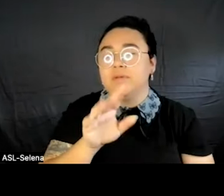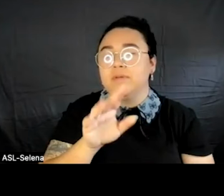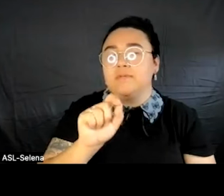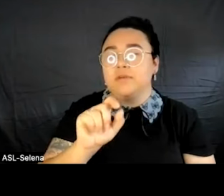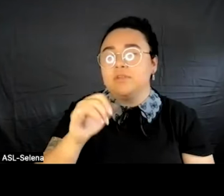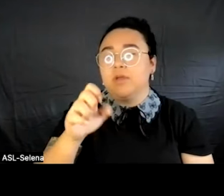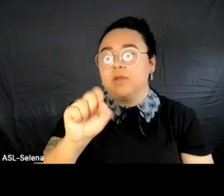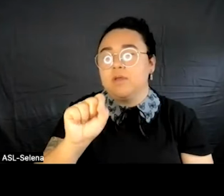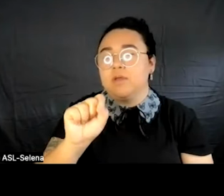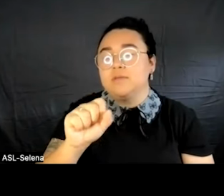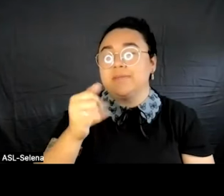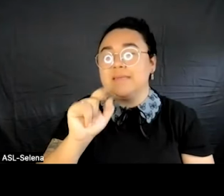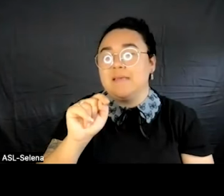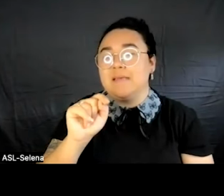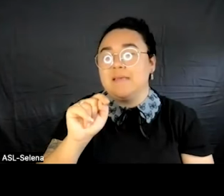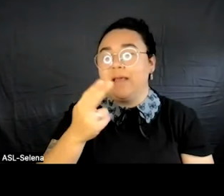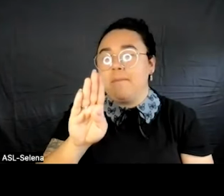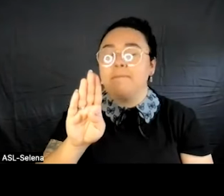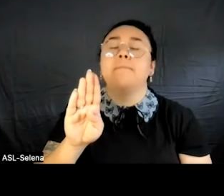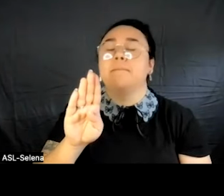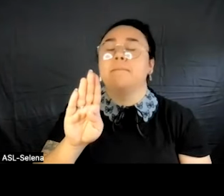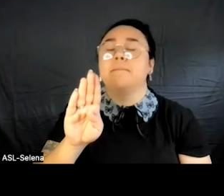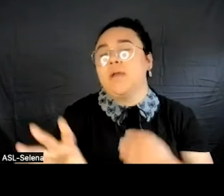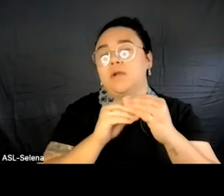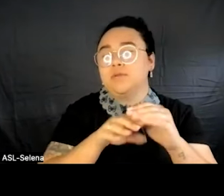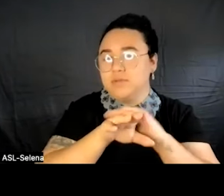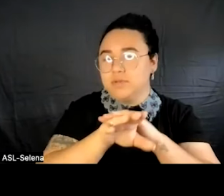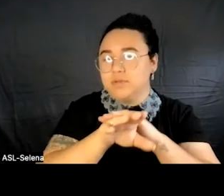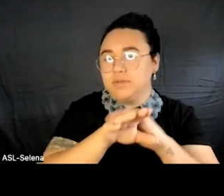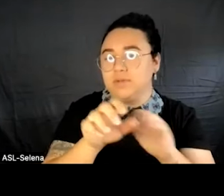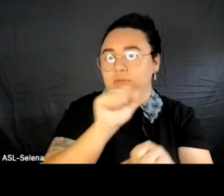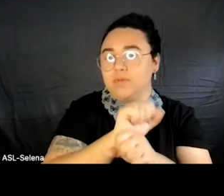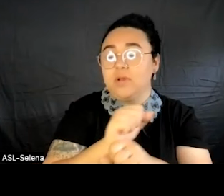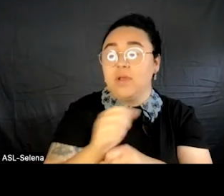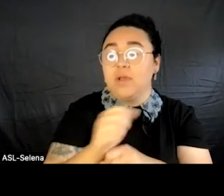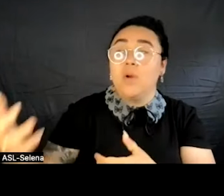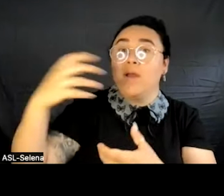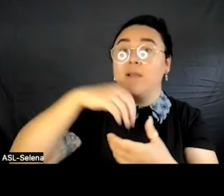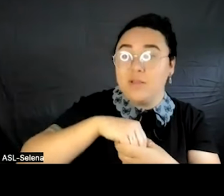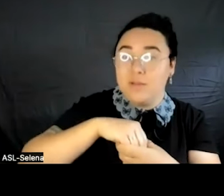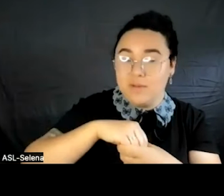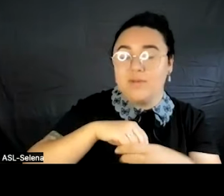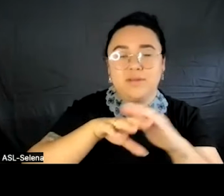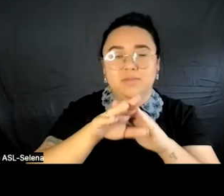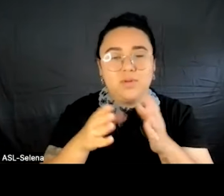and contribute to accessibility work, or include accessibility in the ways that you're already